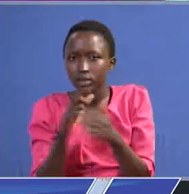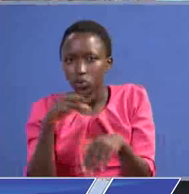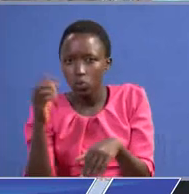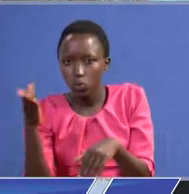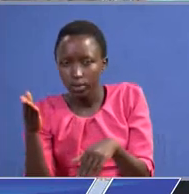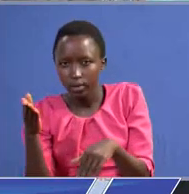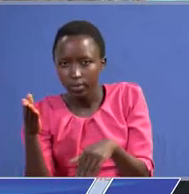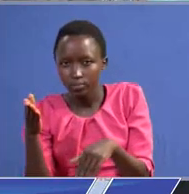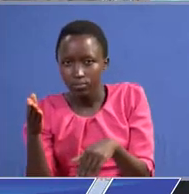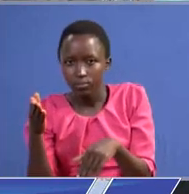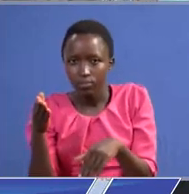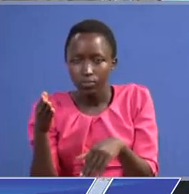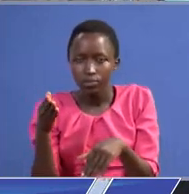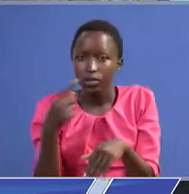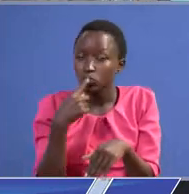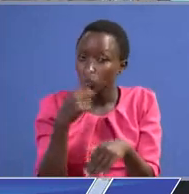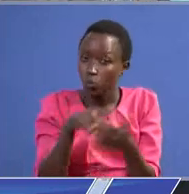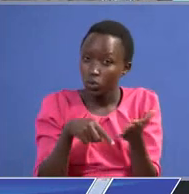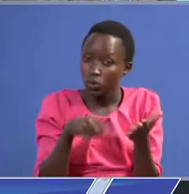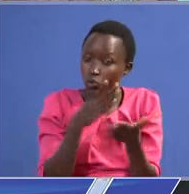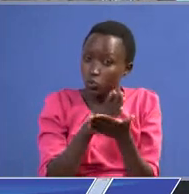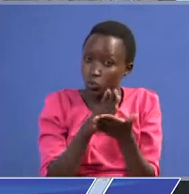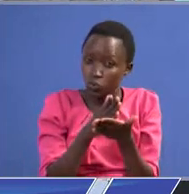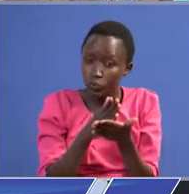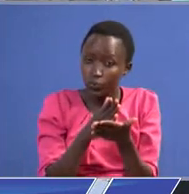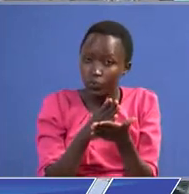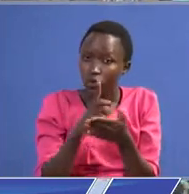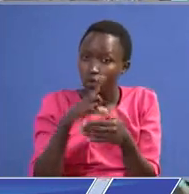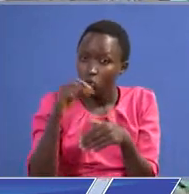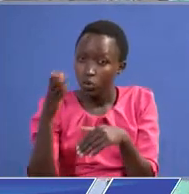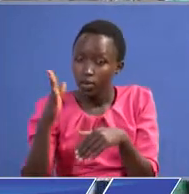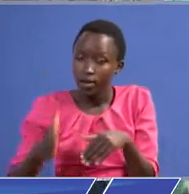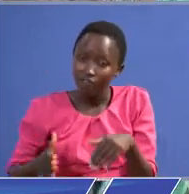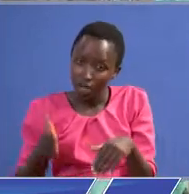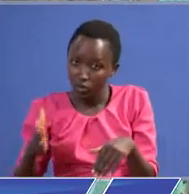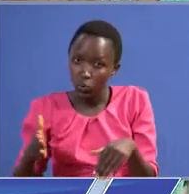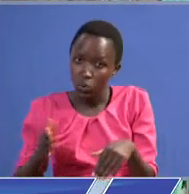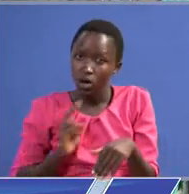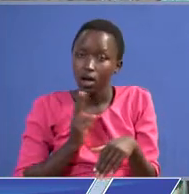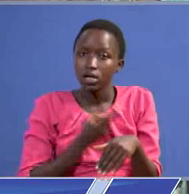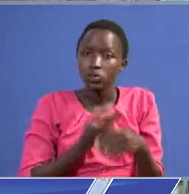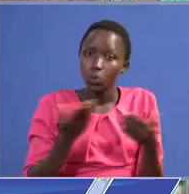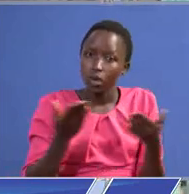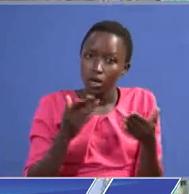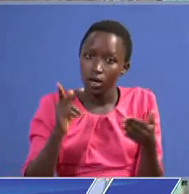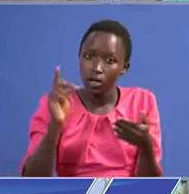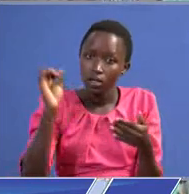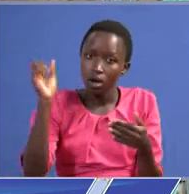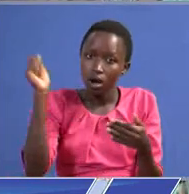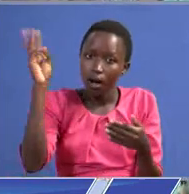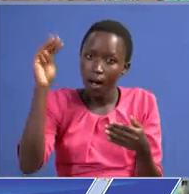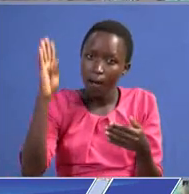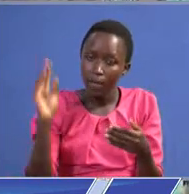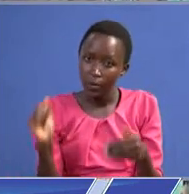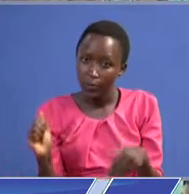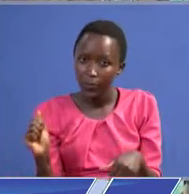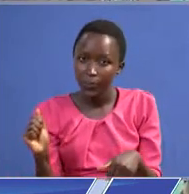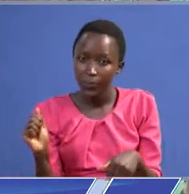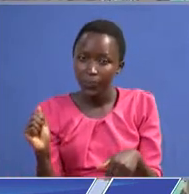wameenda retreat, tunawaambia ukweli. Muende Naivasha, sisi tuko mashinani Kiambaa